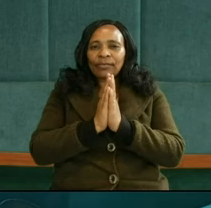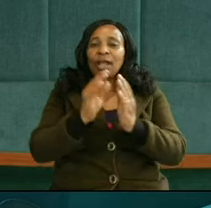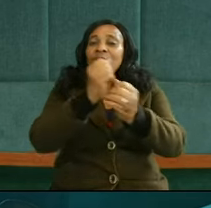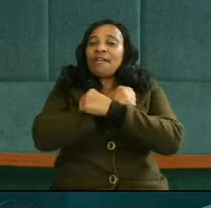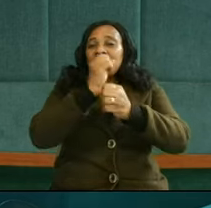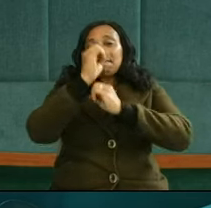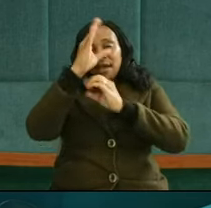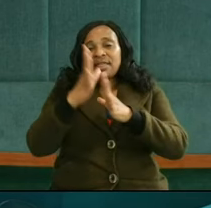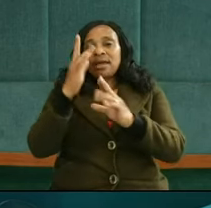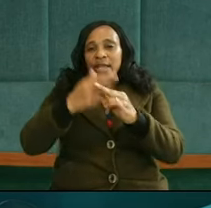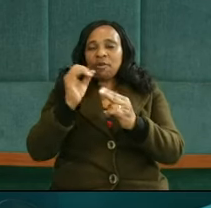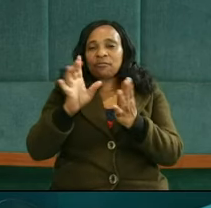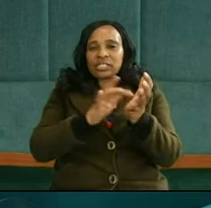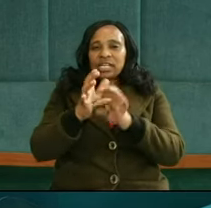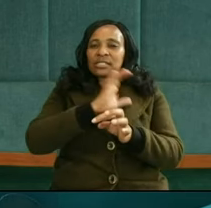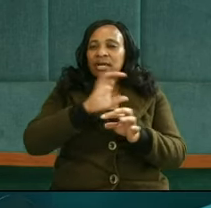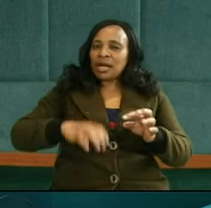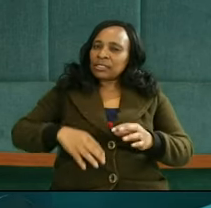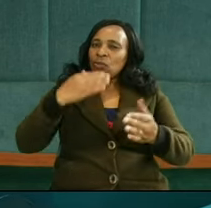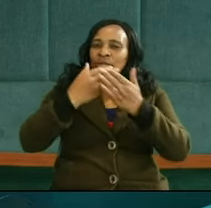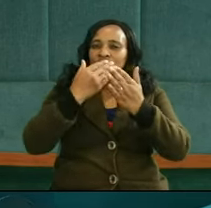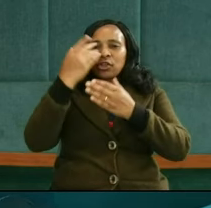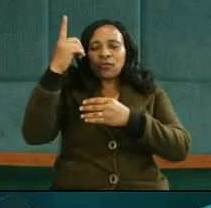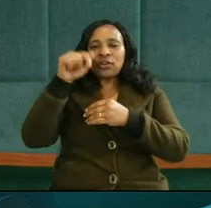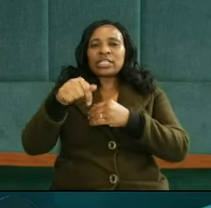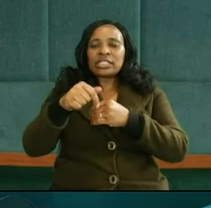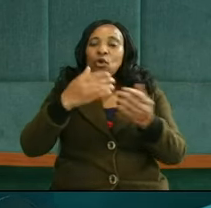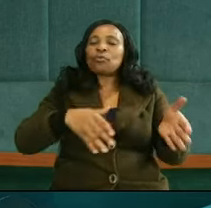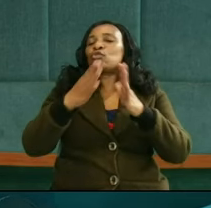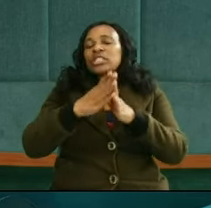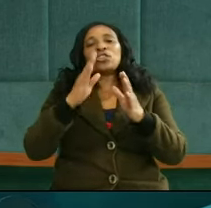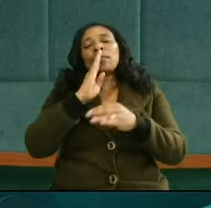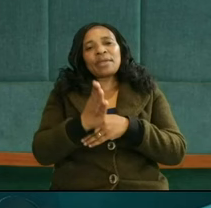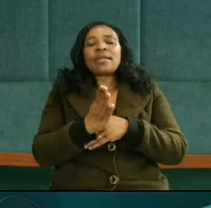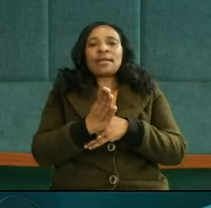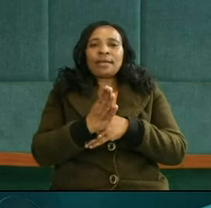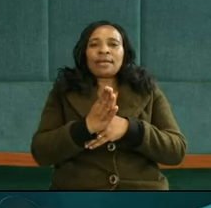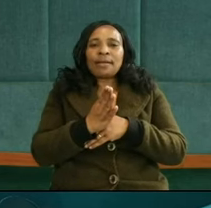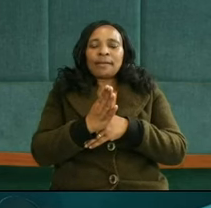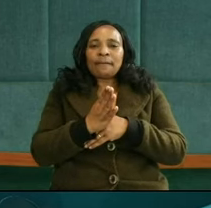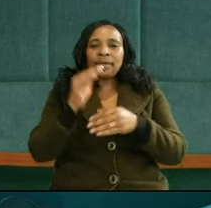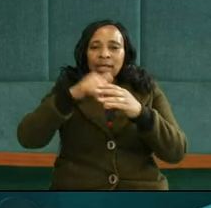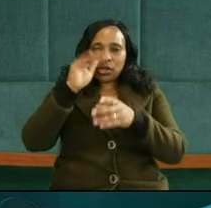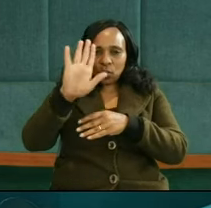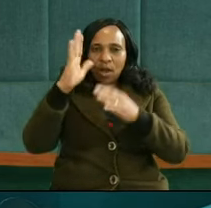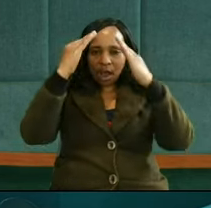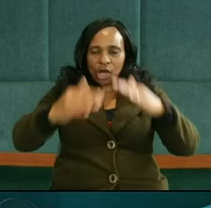Loving Father, in the name of Jesus, we thank you for this privilege to be in your